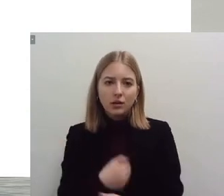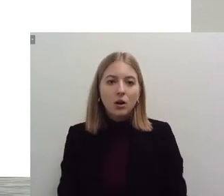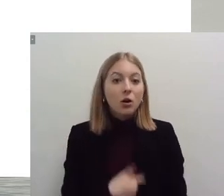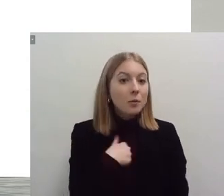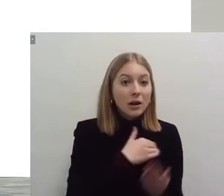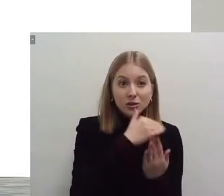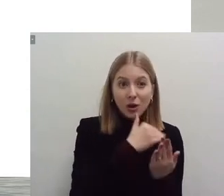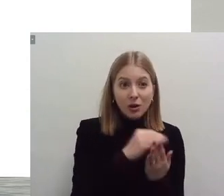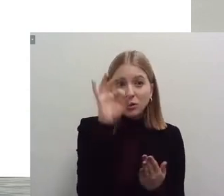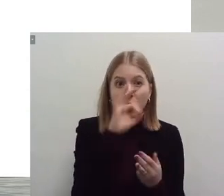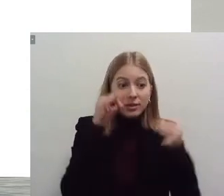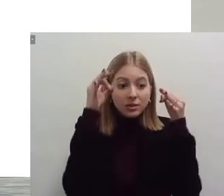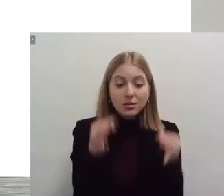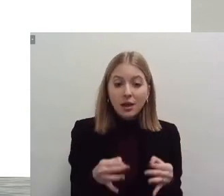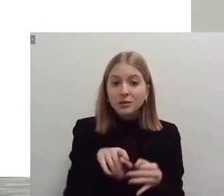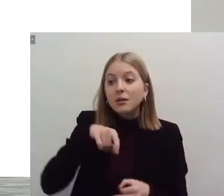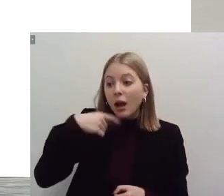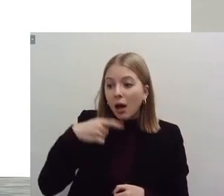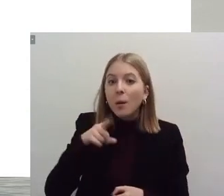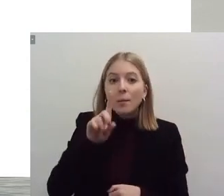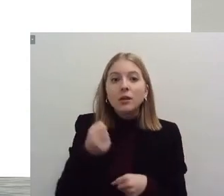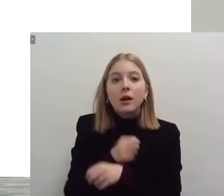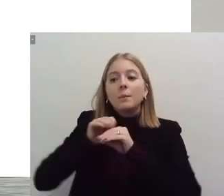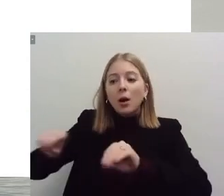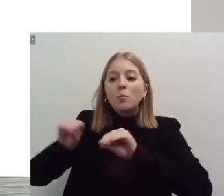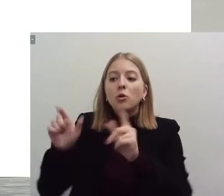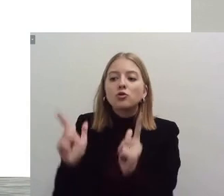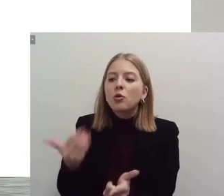Mm-hmm. And Leah, do you want to add your perspective on that as well?